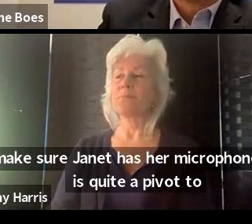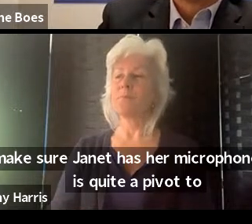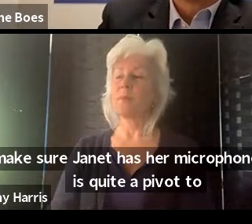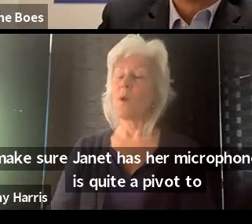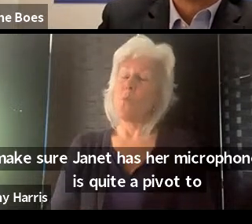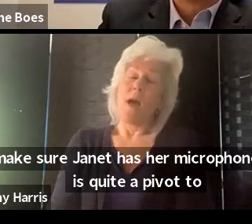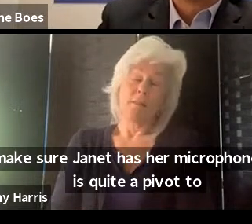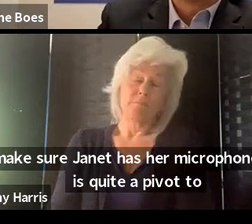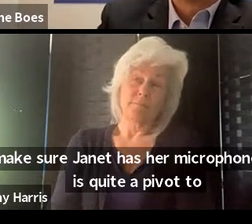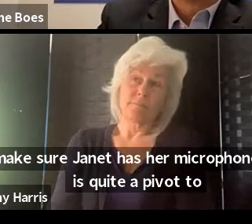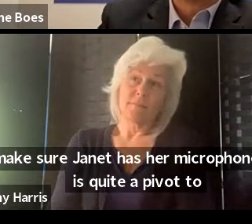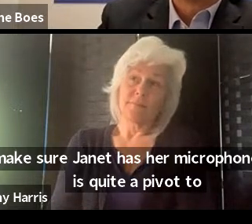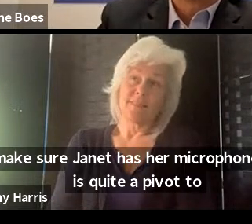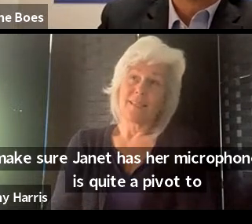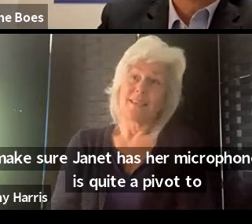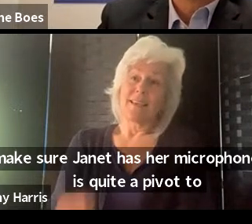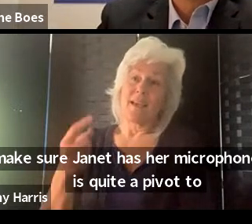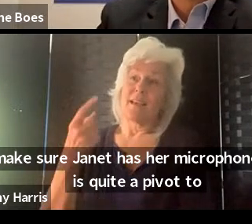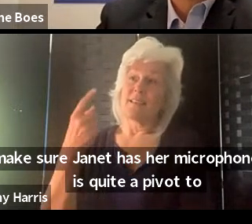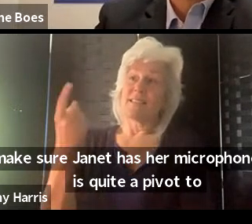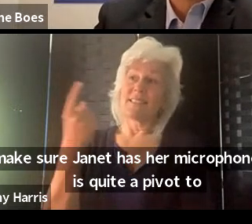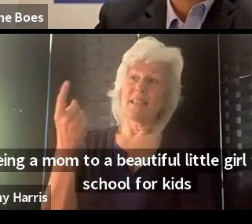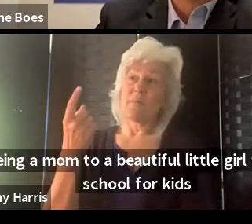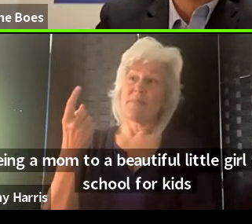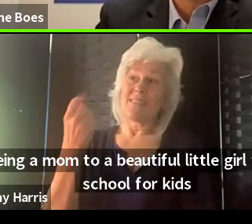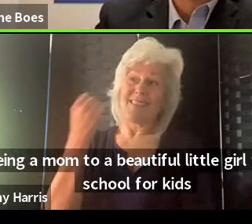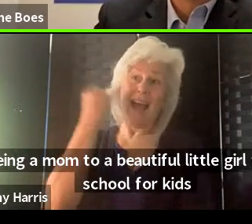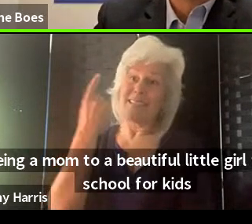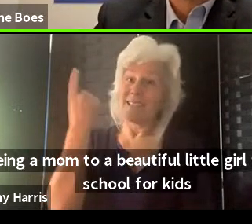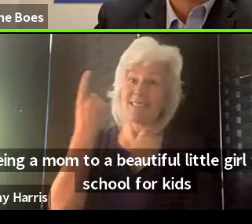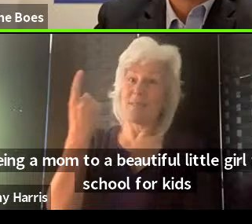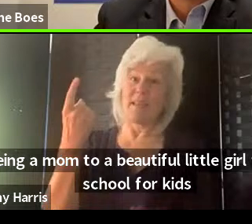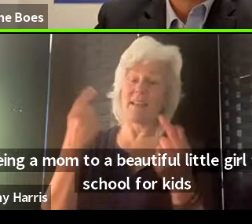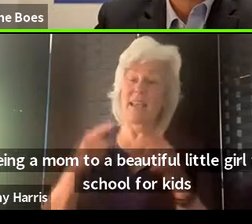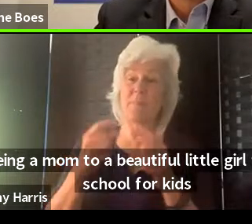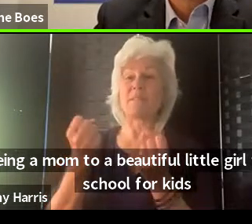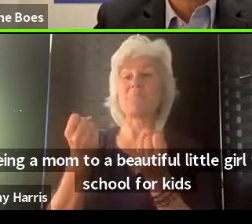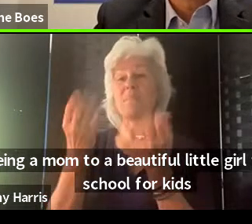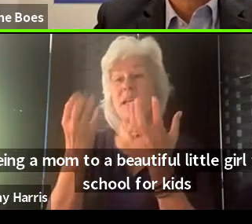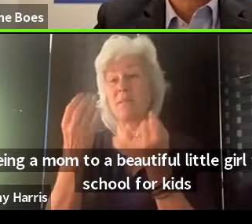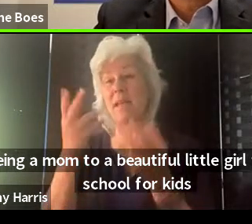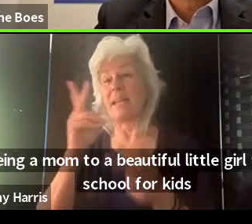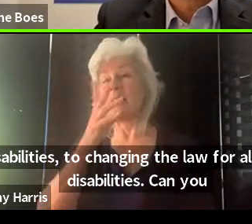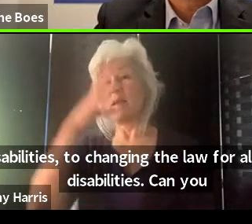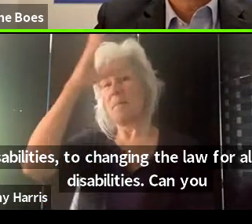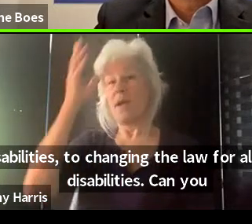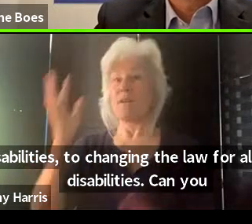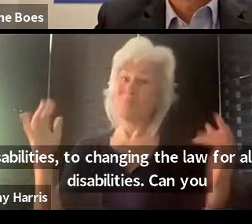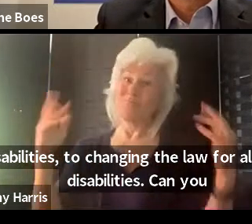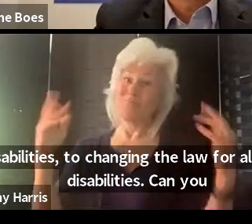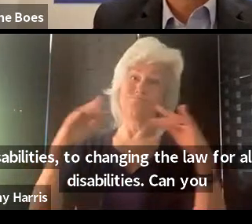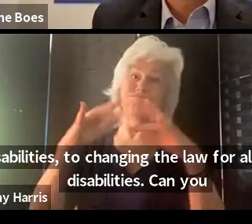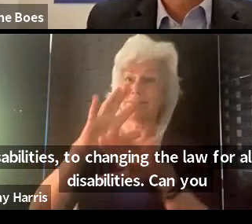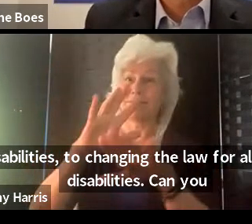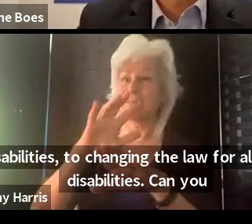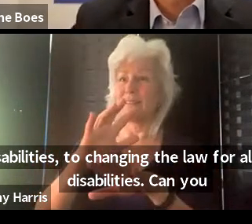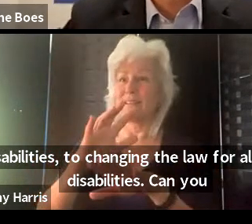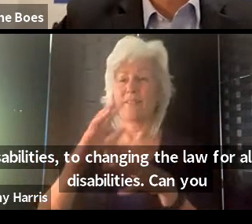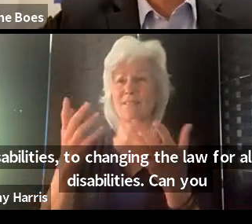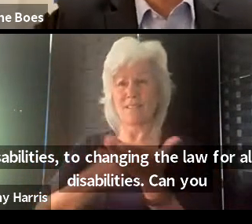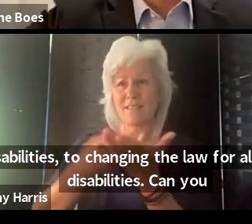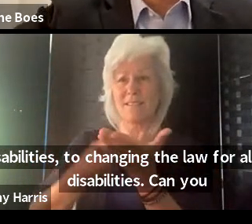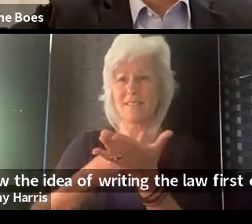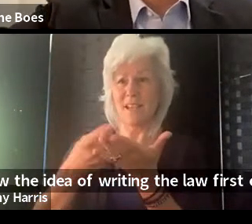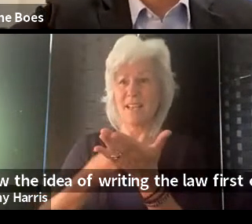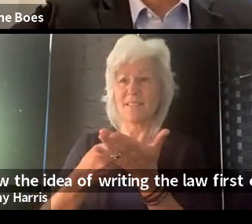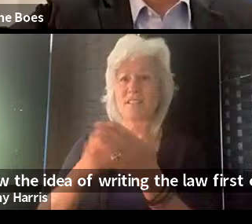to be done came from many parents who were gathering together to form our very first, we call